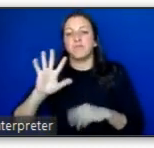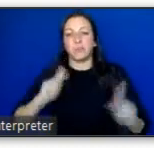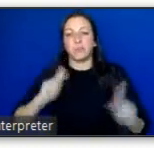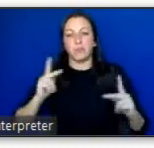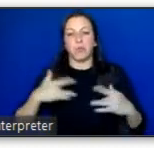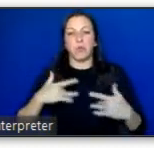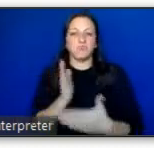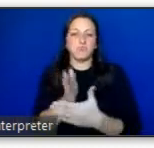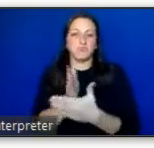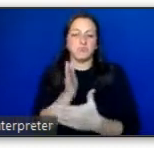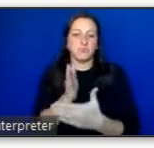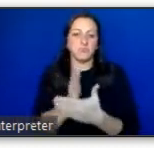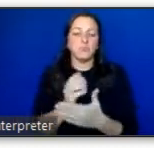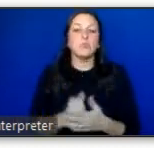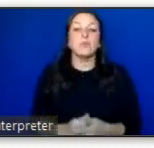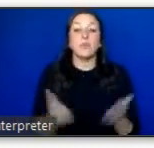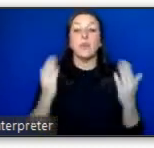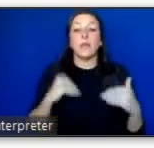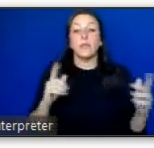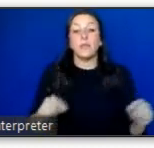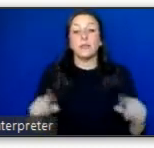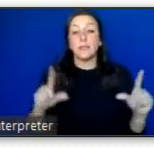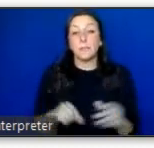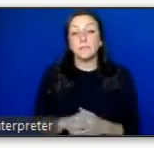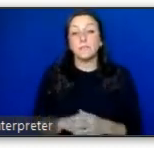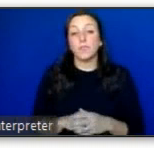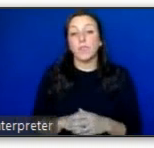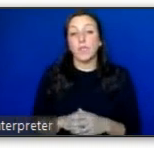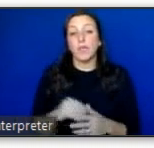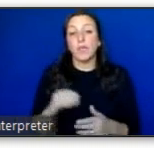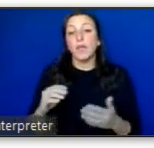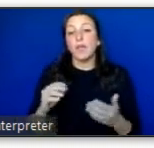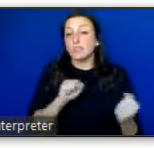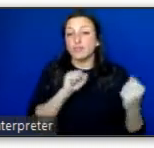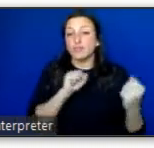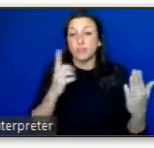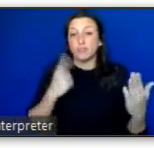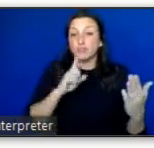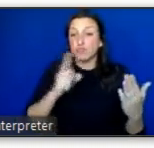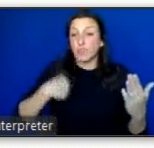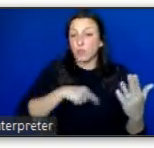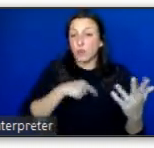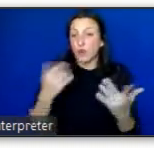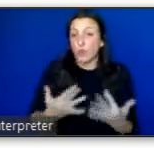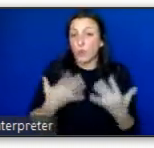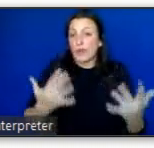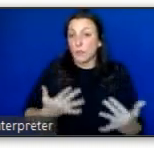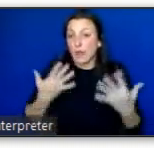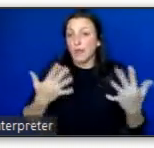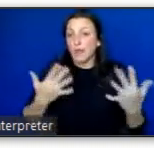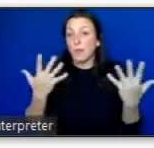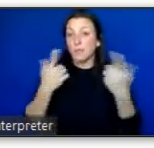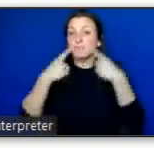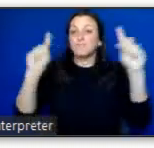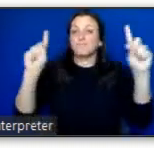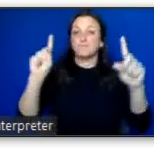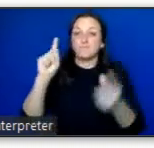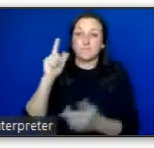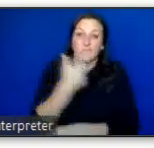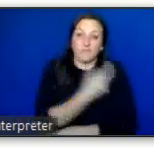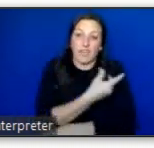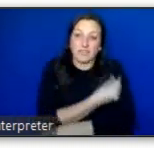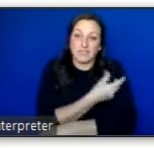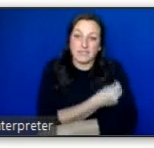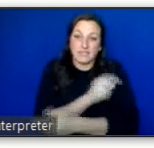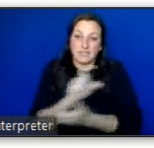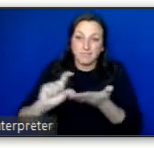And finally, the strategy that we were really all waiting for, vaccine, arrived. And this is an early look at the